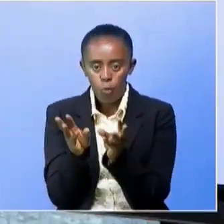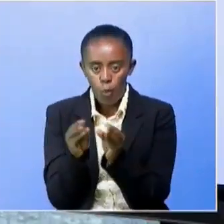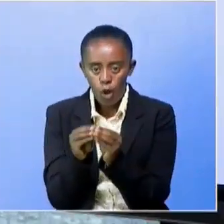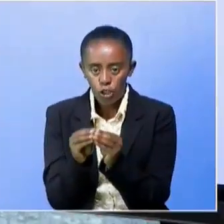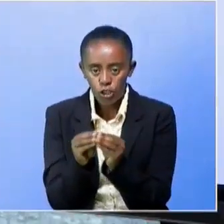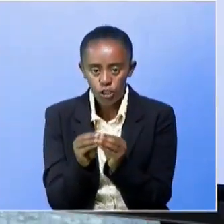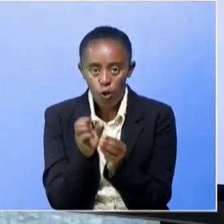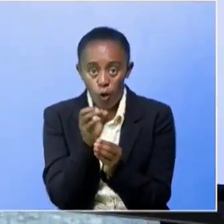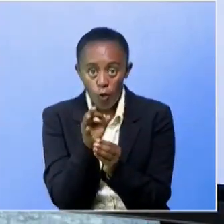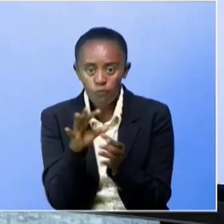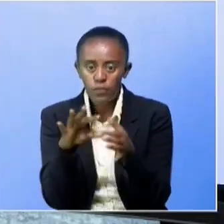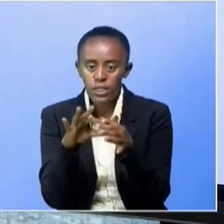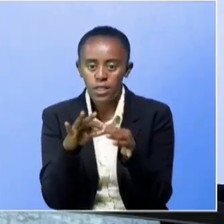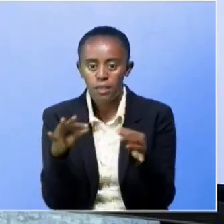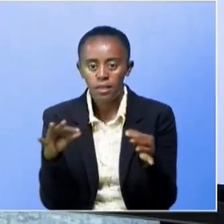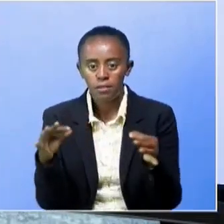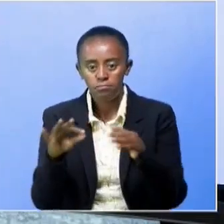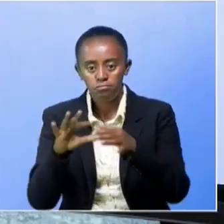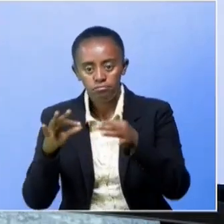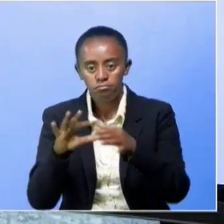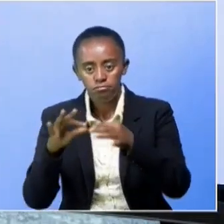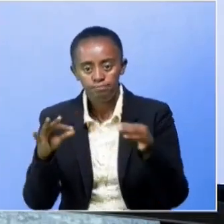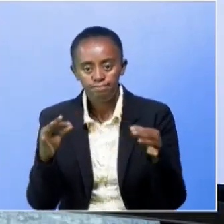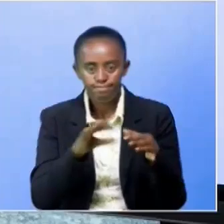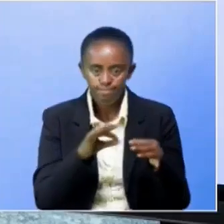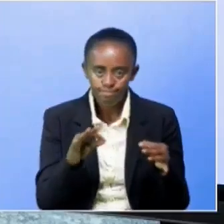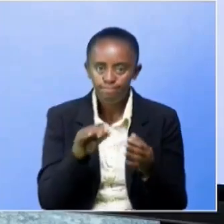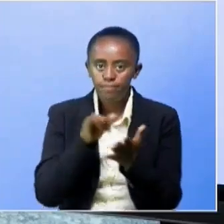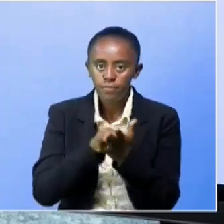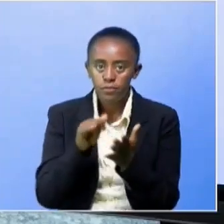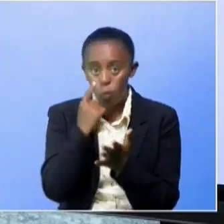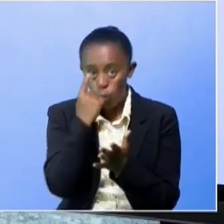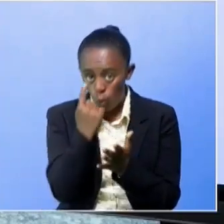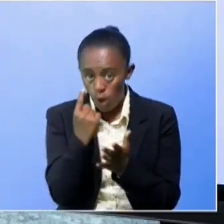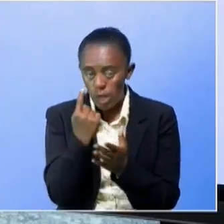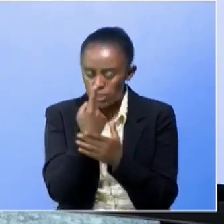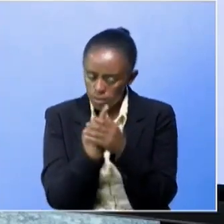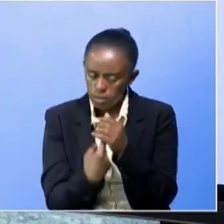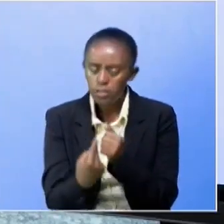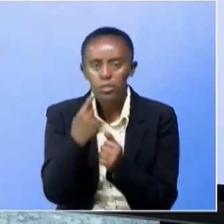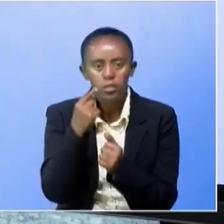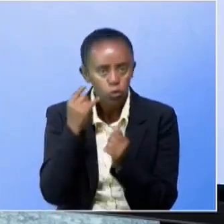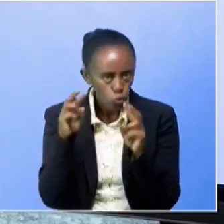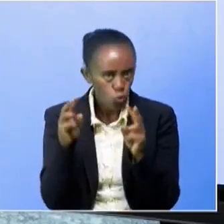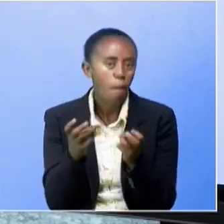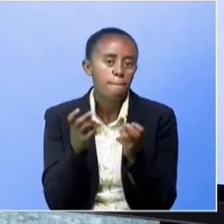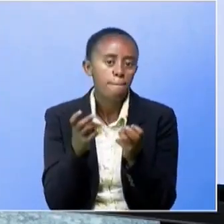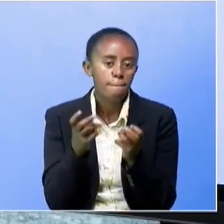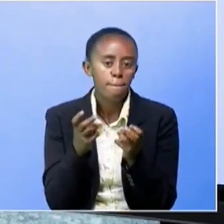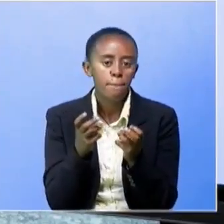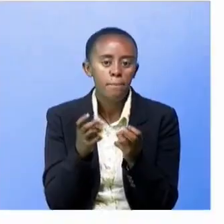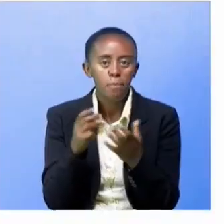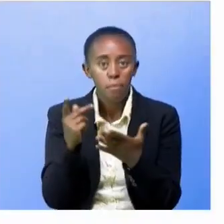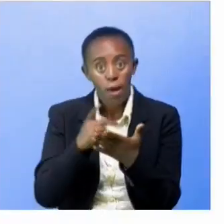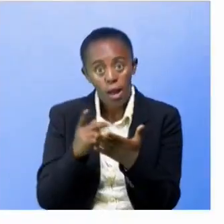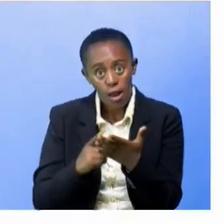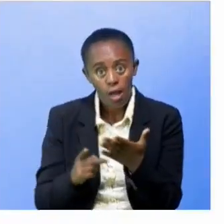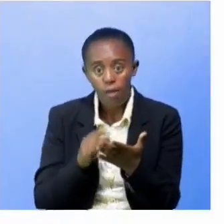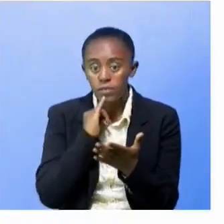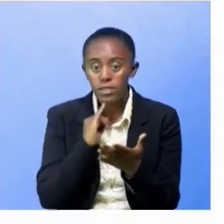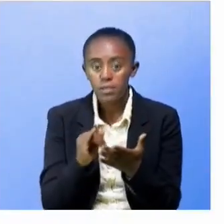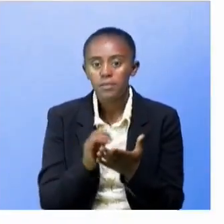sentences that deals with one single topic. A paragraph is a